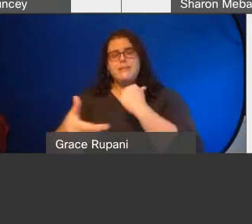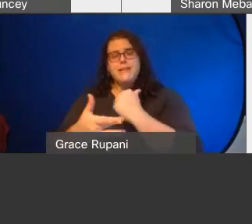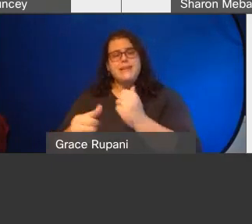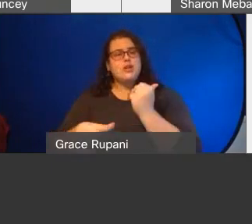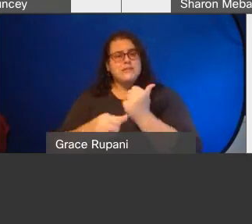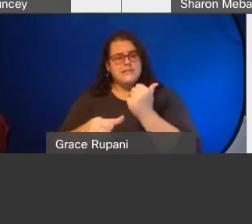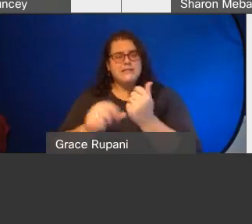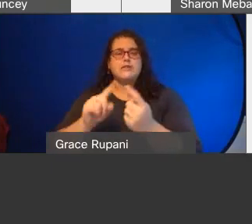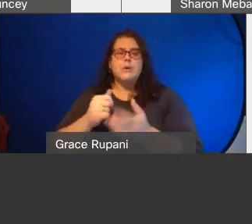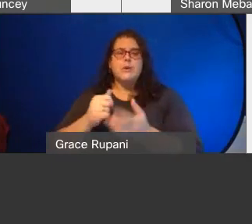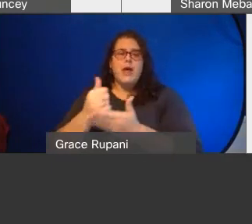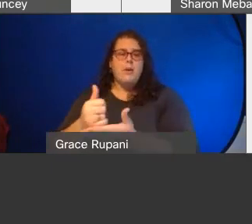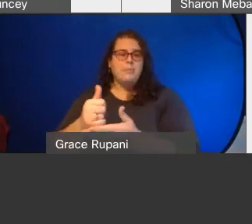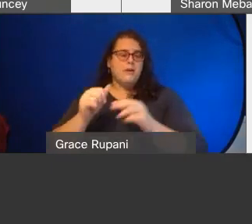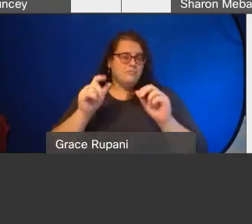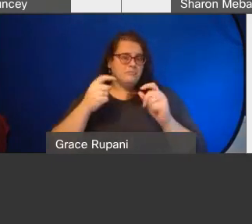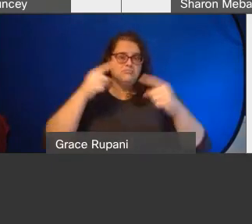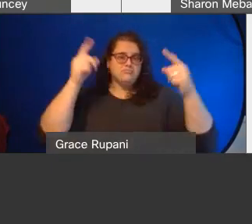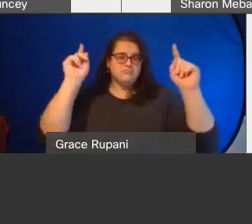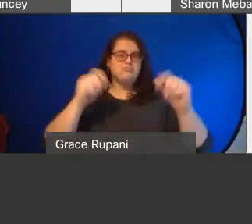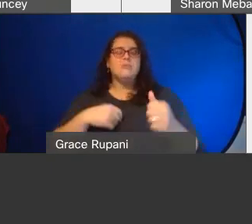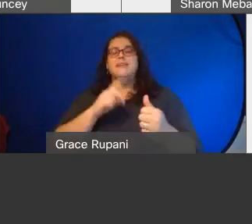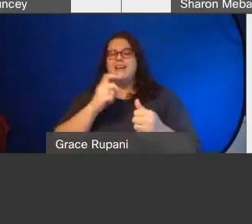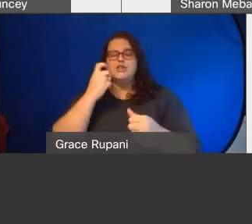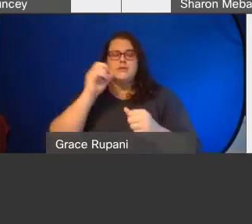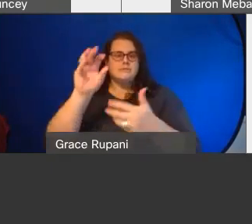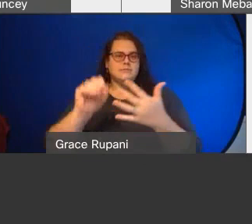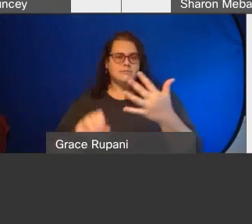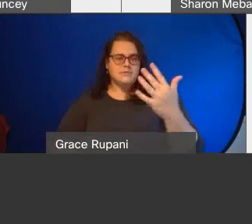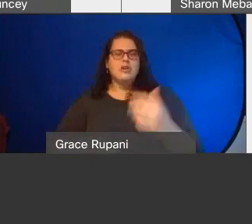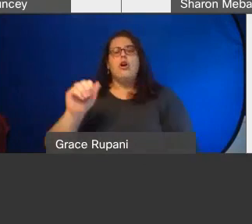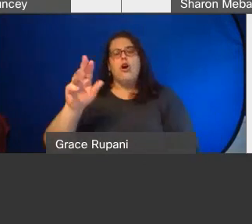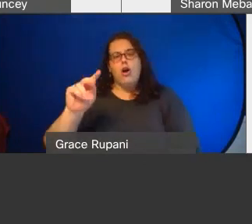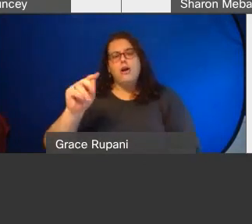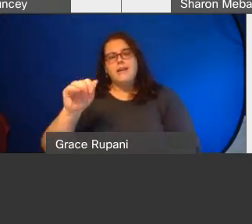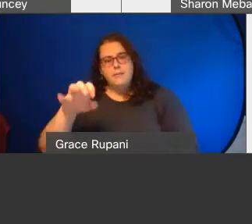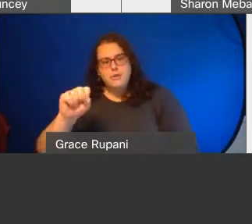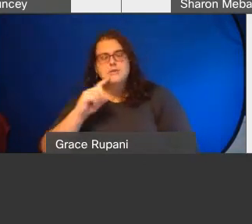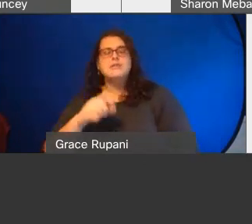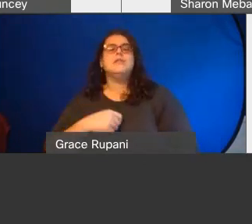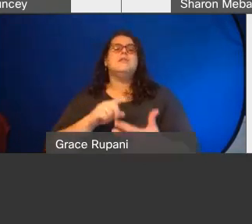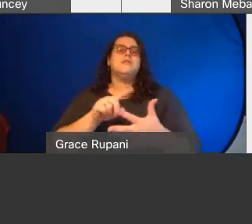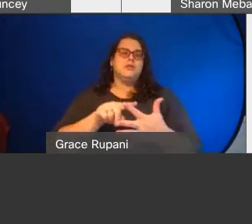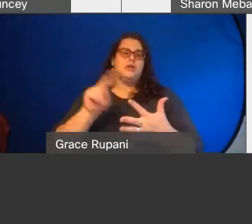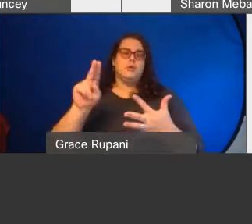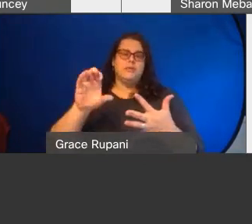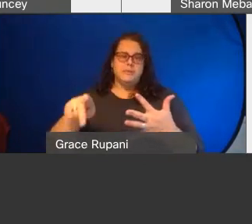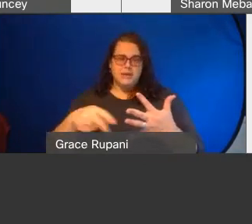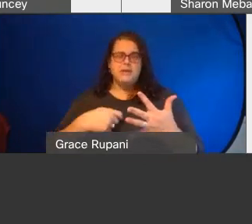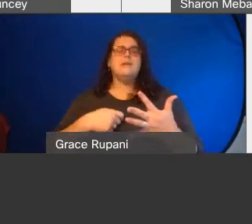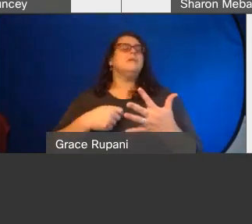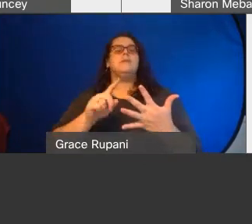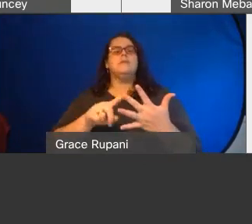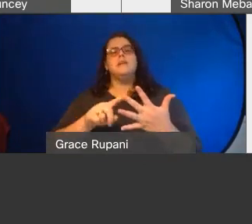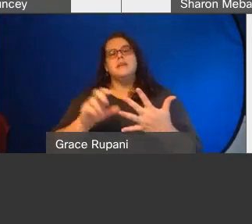Community Services, Art Enables, Bridges Center, United Cerebral Palsy, UCP, Superior Helping